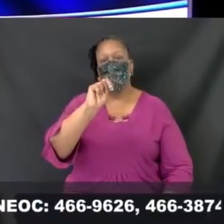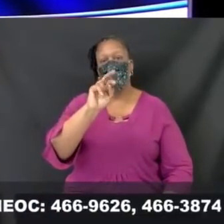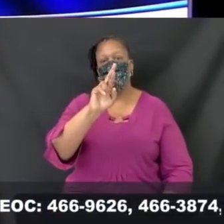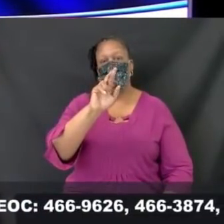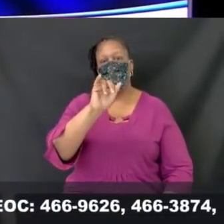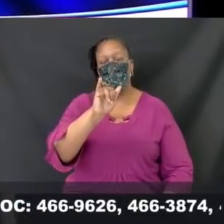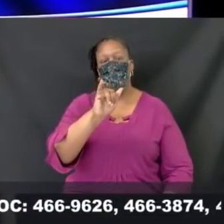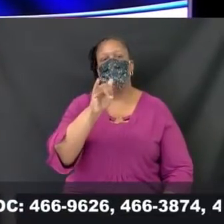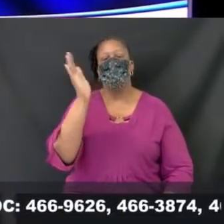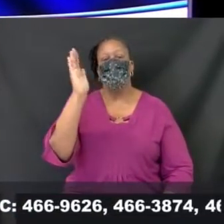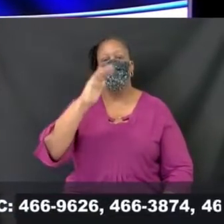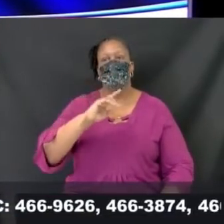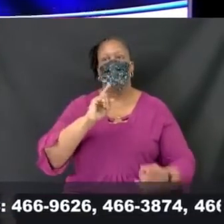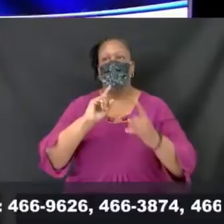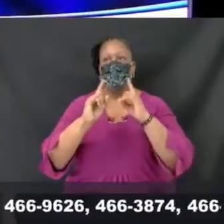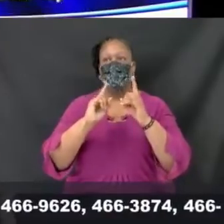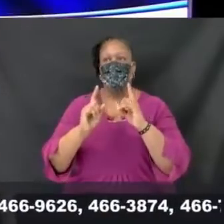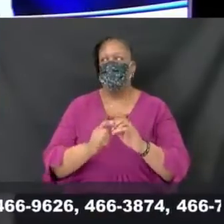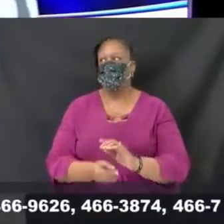regulations report.